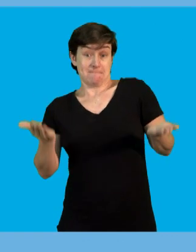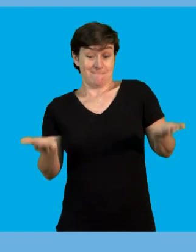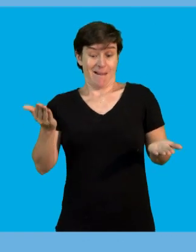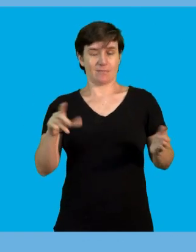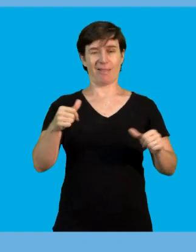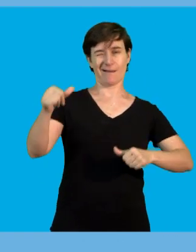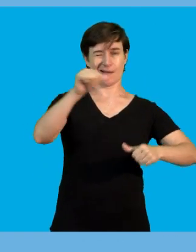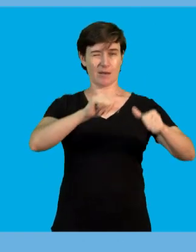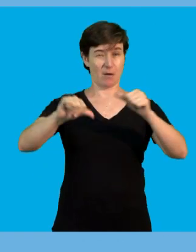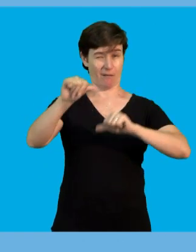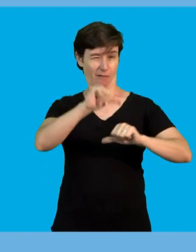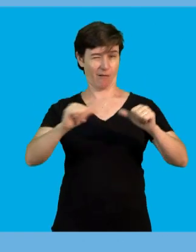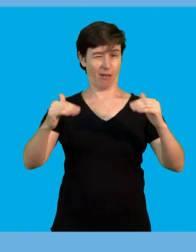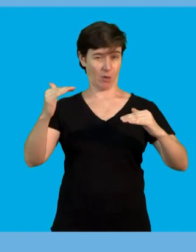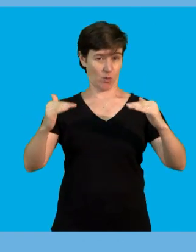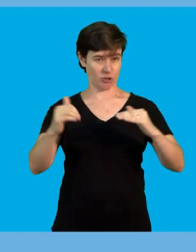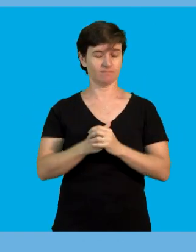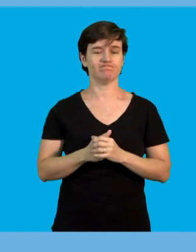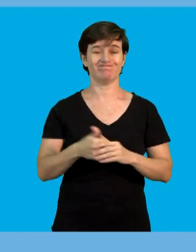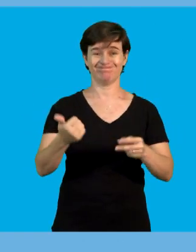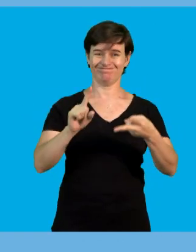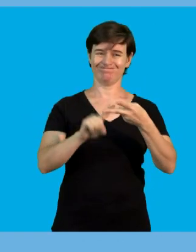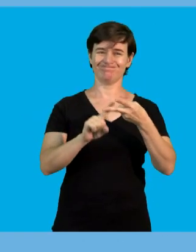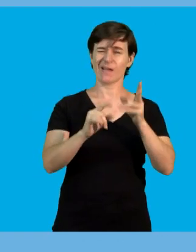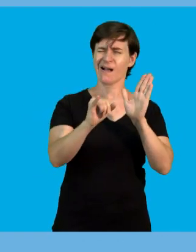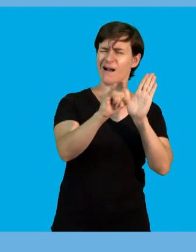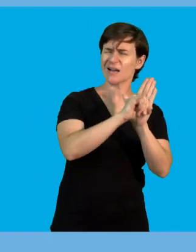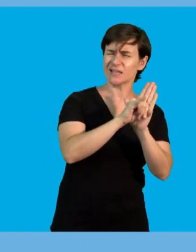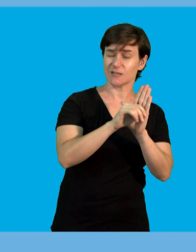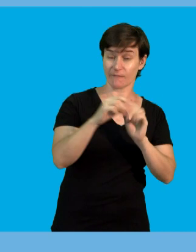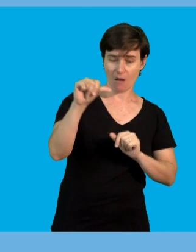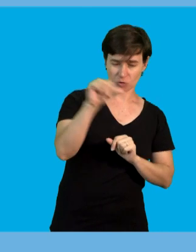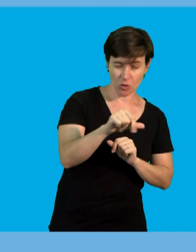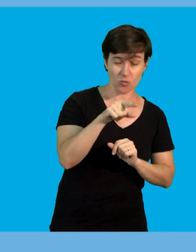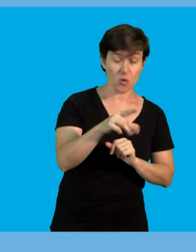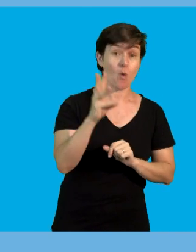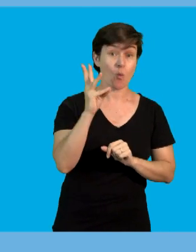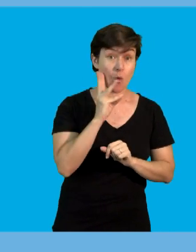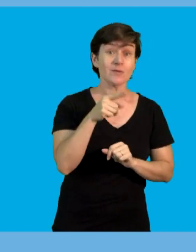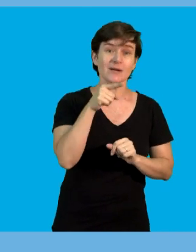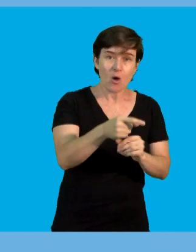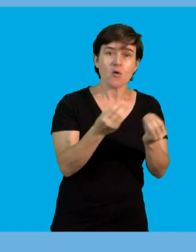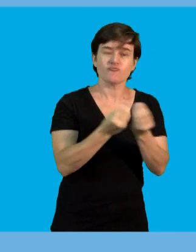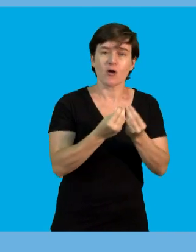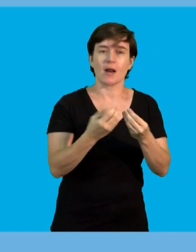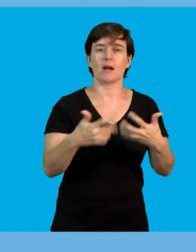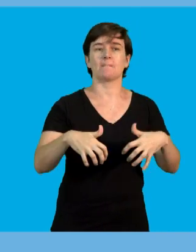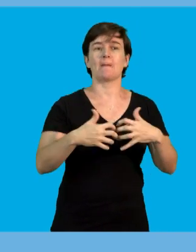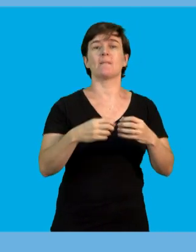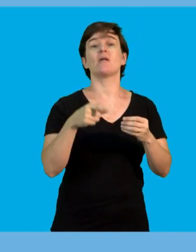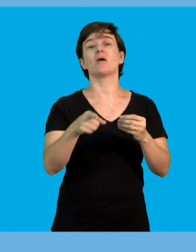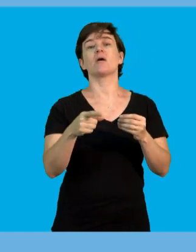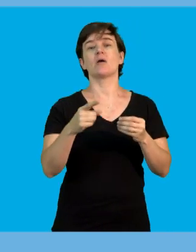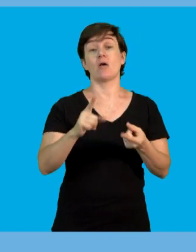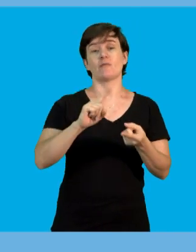the chemical equations, that's number one. You also need to be able to identify salt and water as the products of an